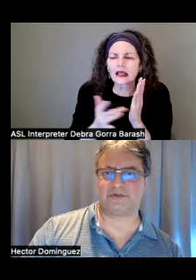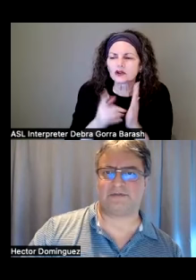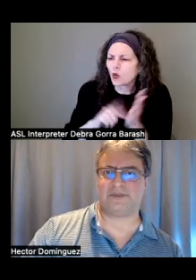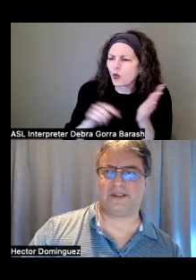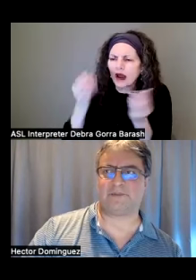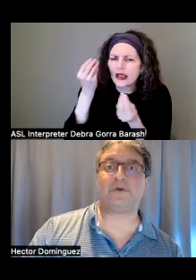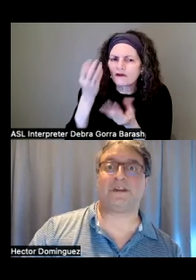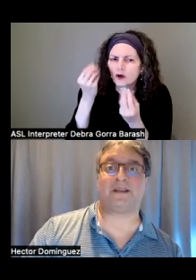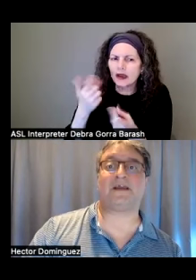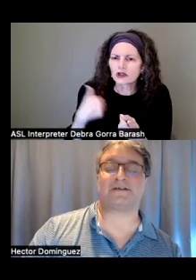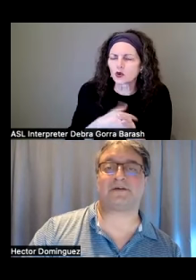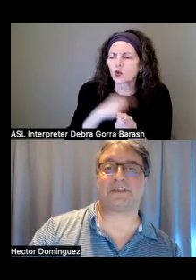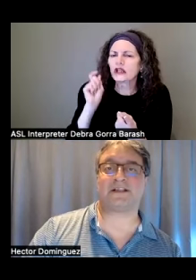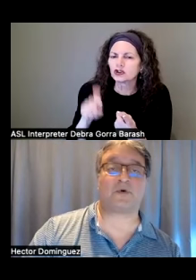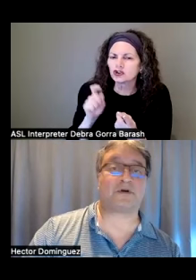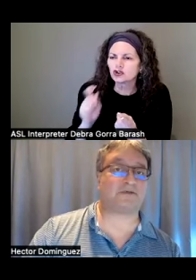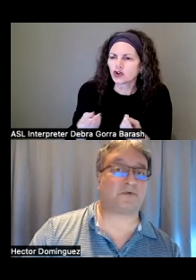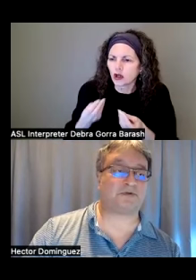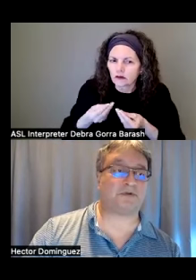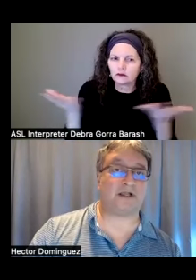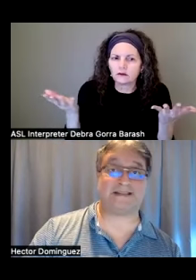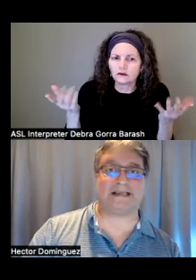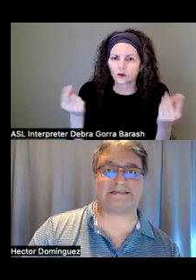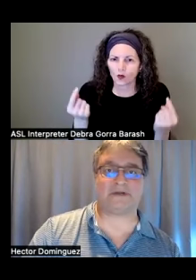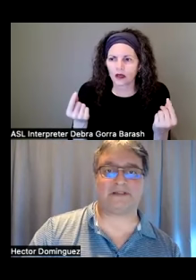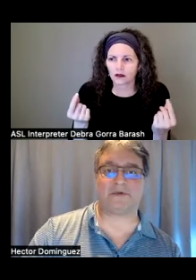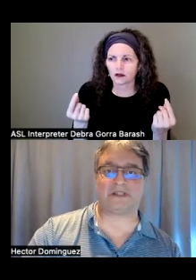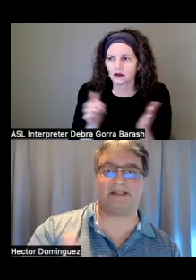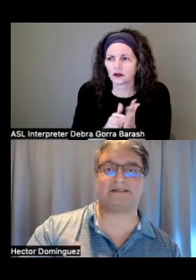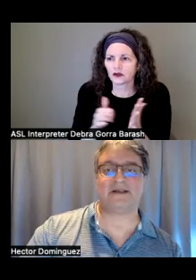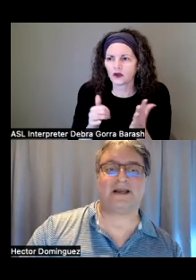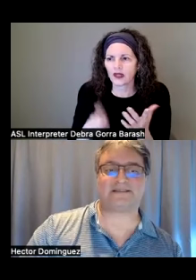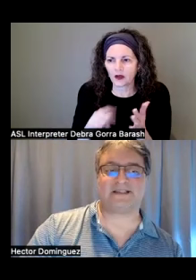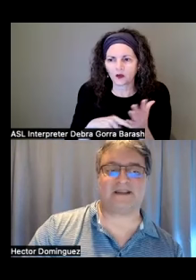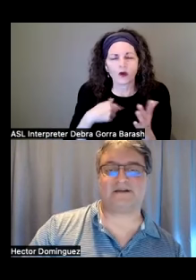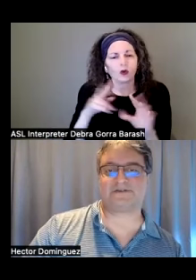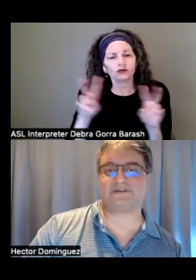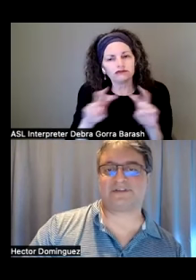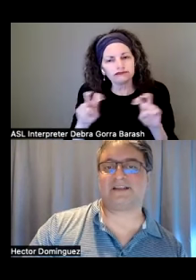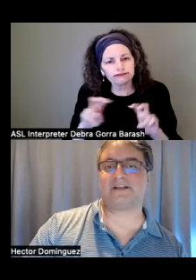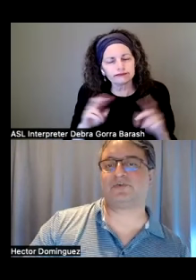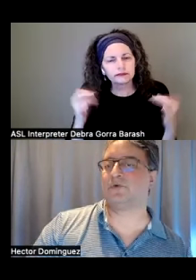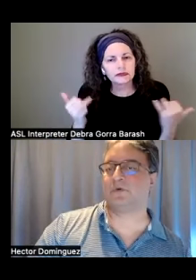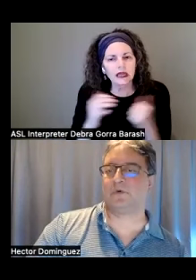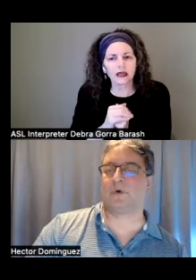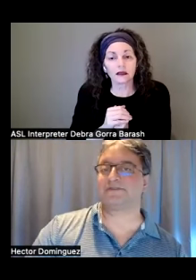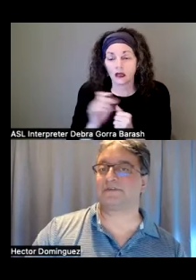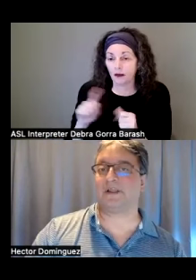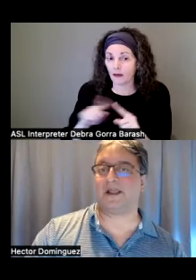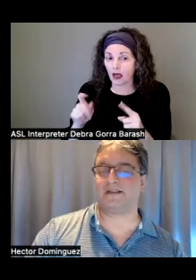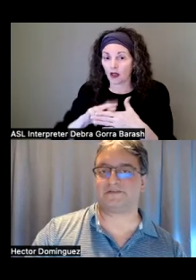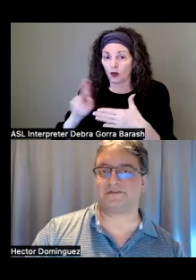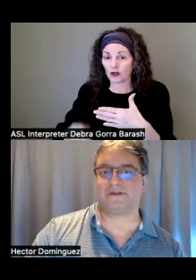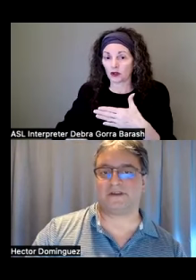we should be putting there. So that's a work that we're analyzing right now, but at least as an early results, I can tell you who